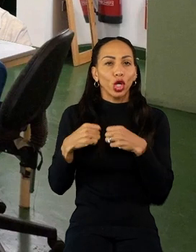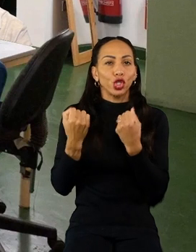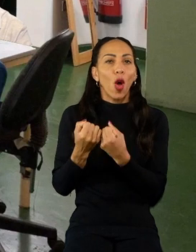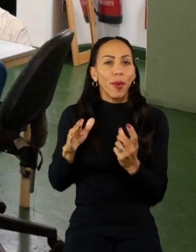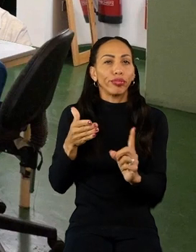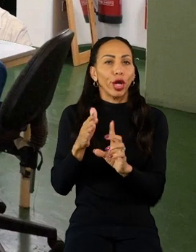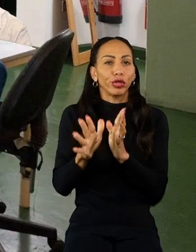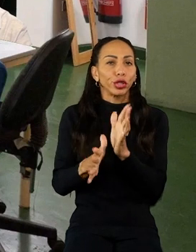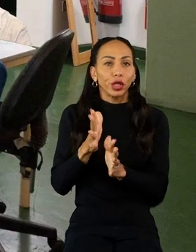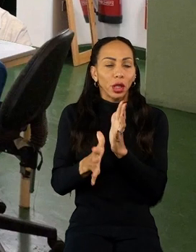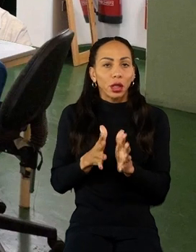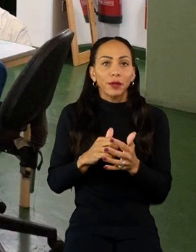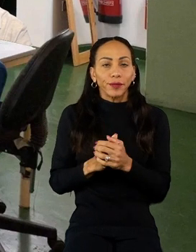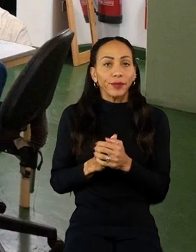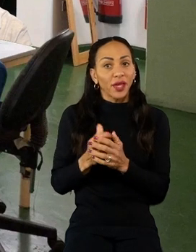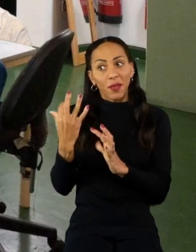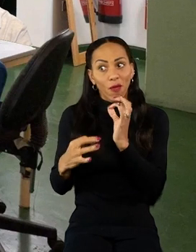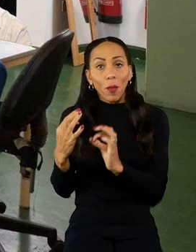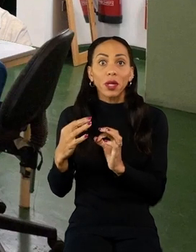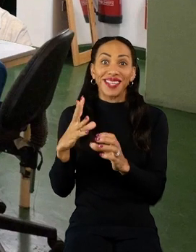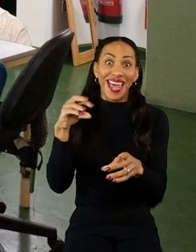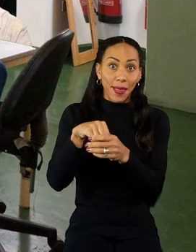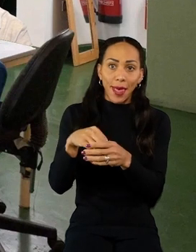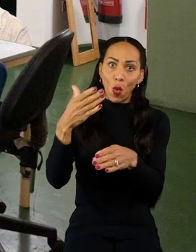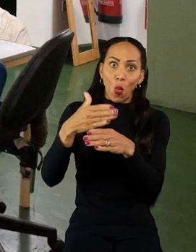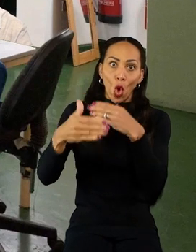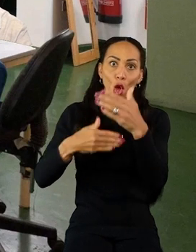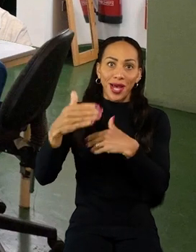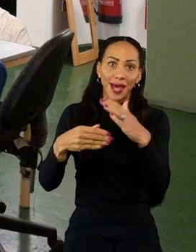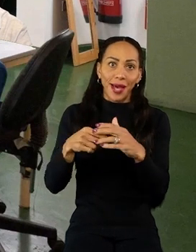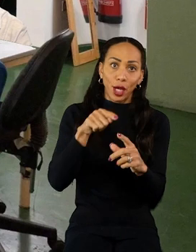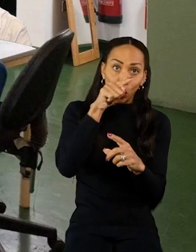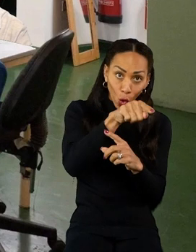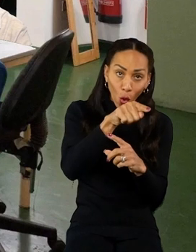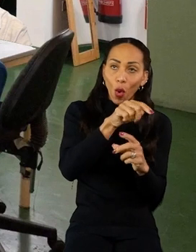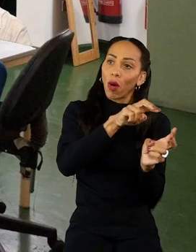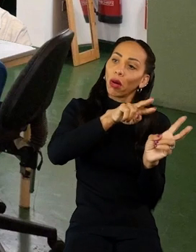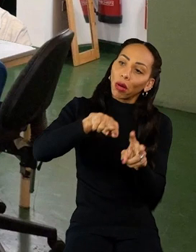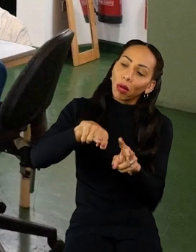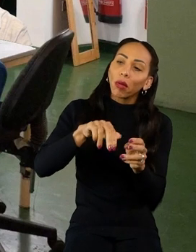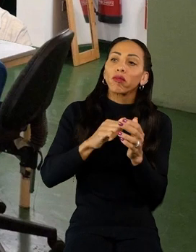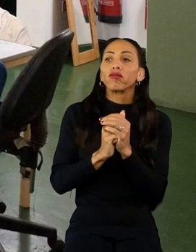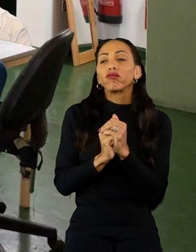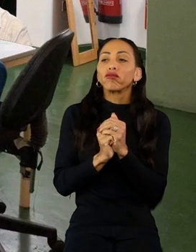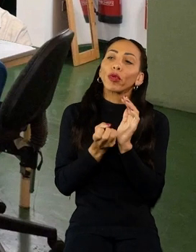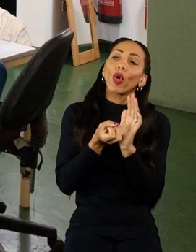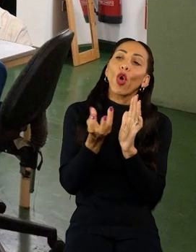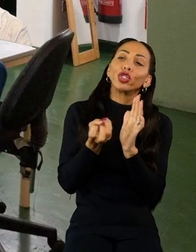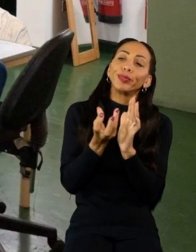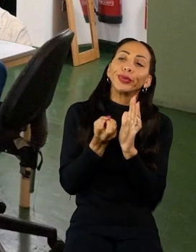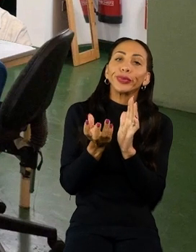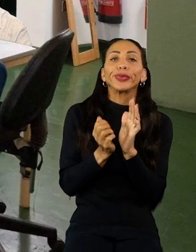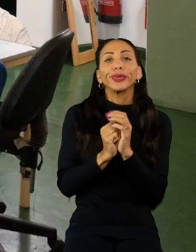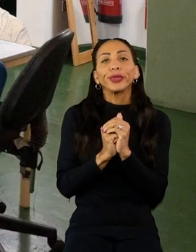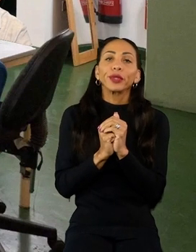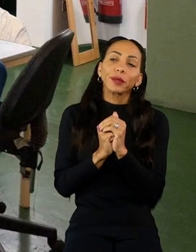That's how it's kind of worked previously with the kind of workshop sort of approaches, that they're really in there working, and you're